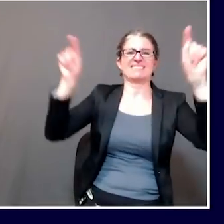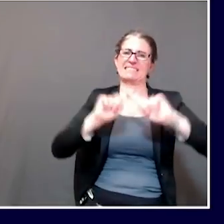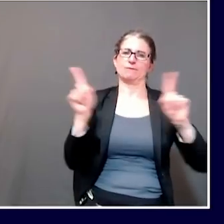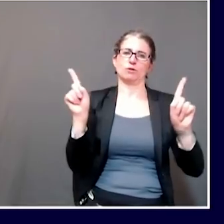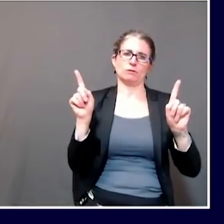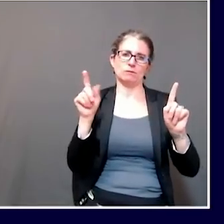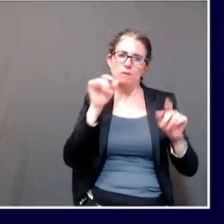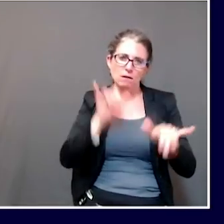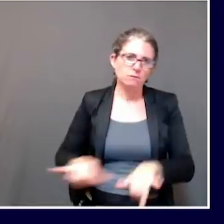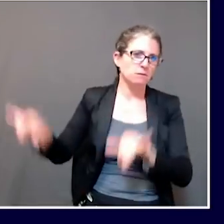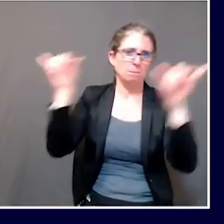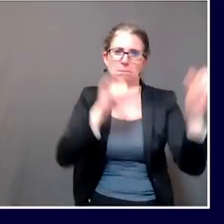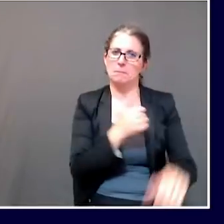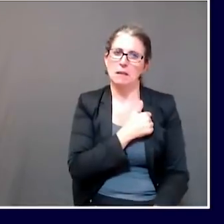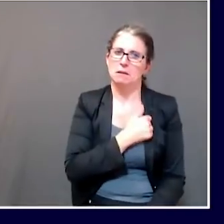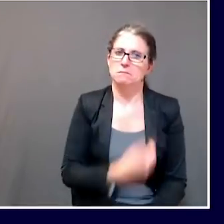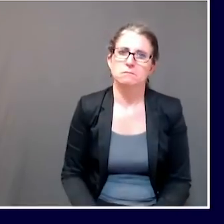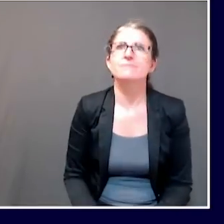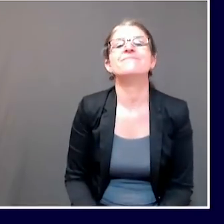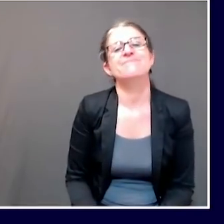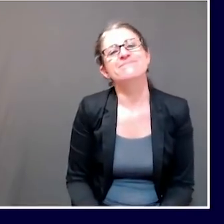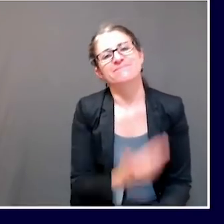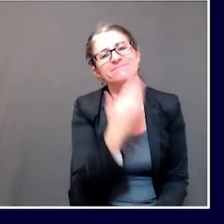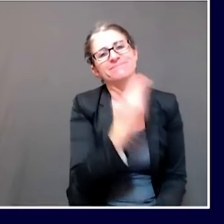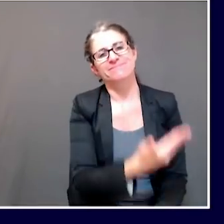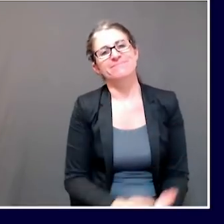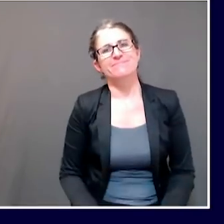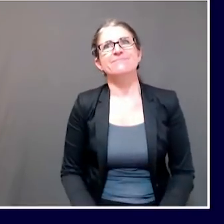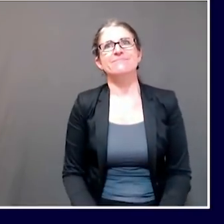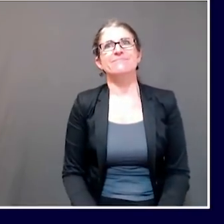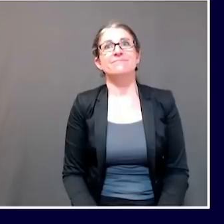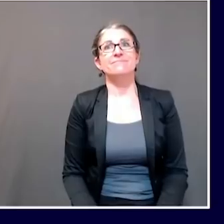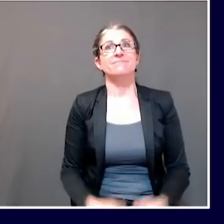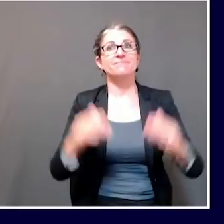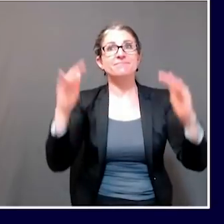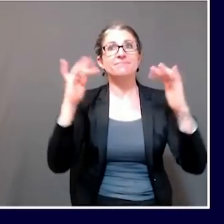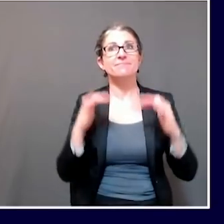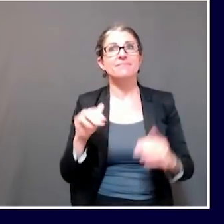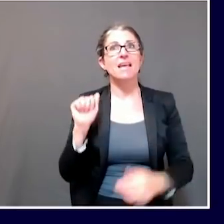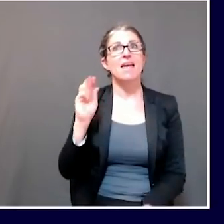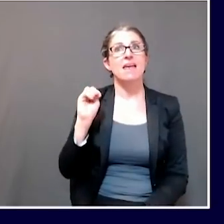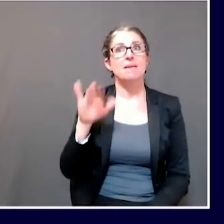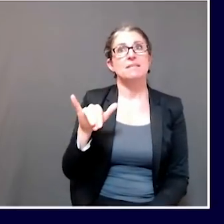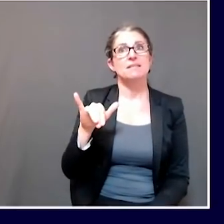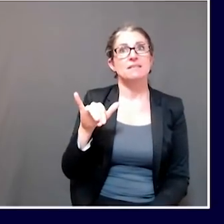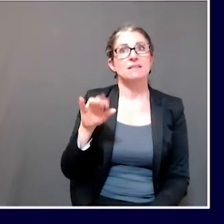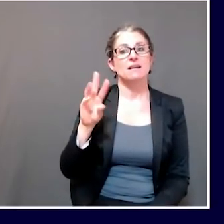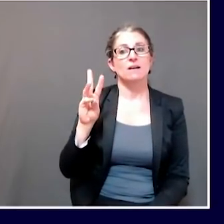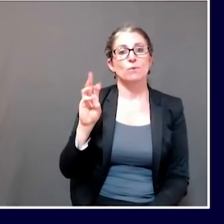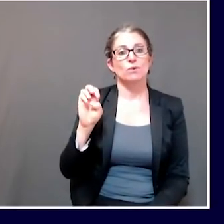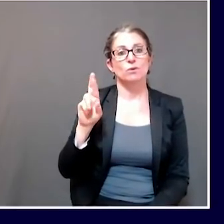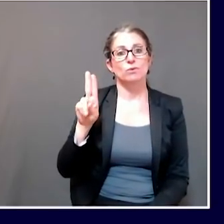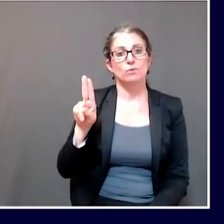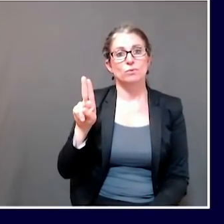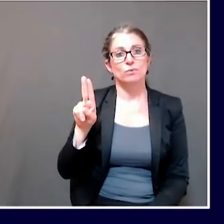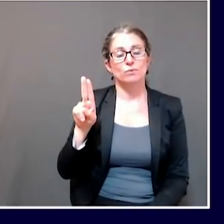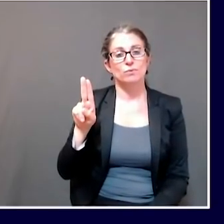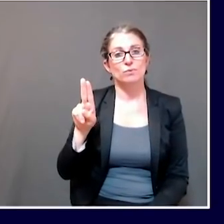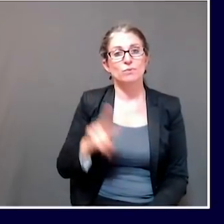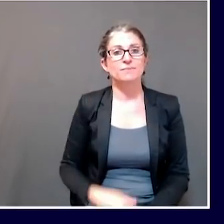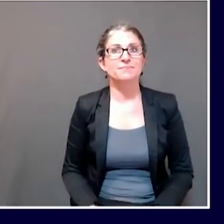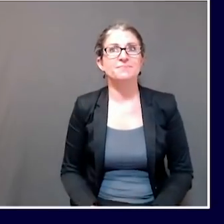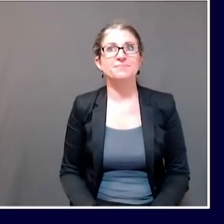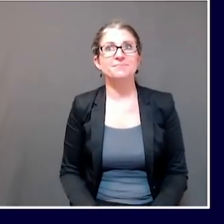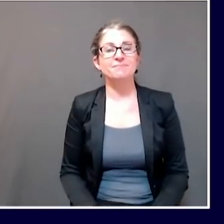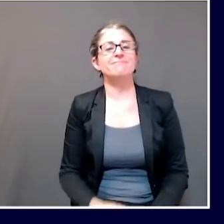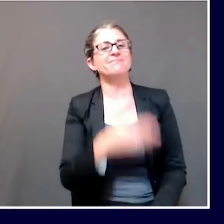you. I'm going to turn next to Amy Brown at WERU. Thanks, Dr. Shah. Is MDI